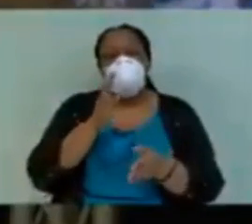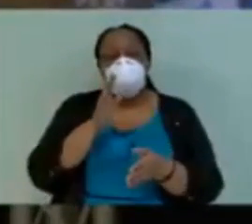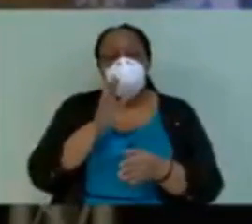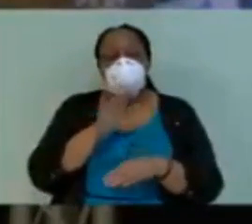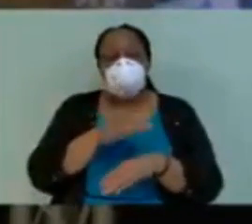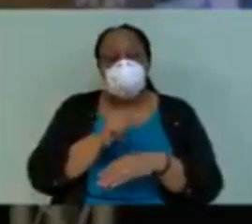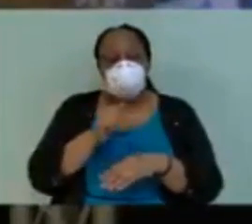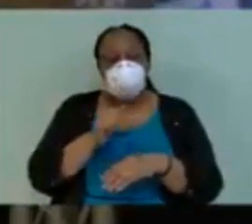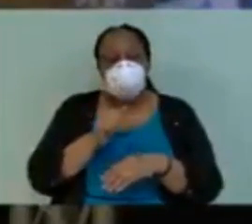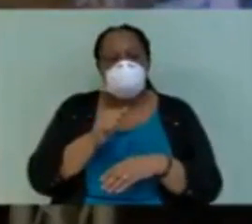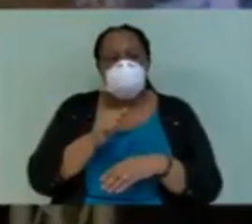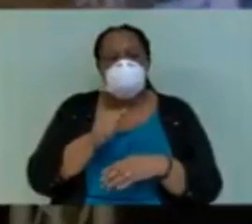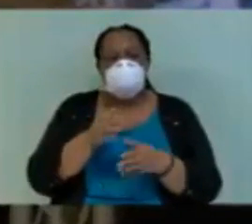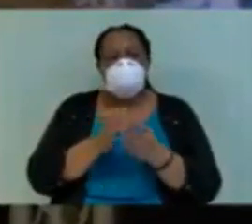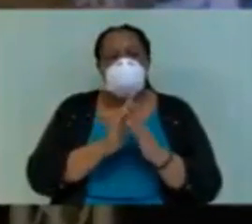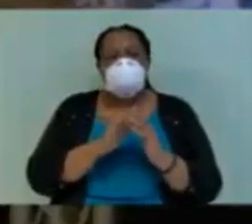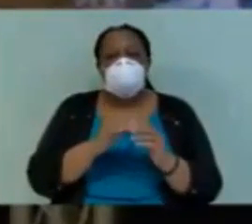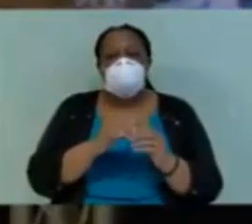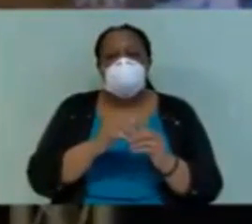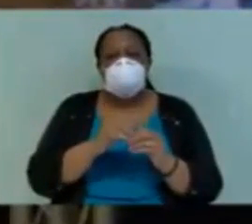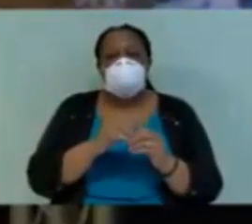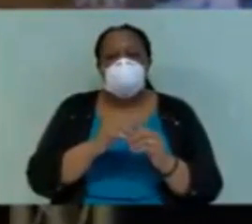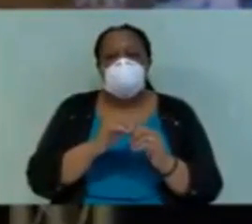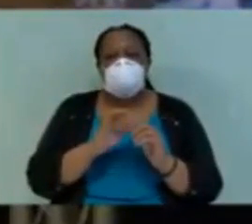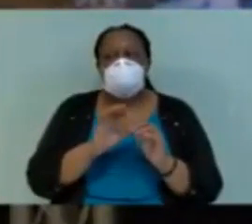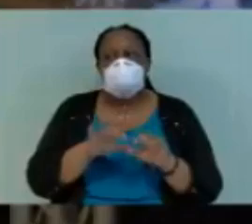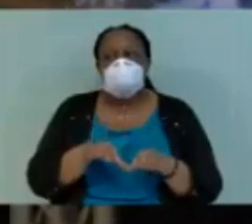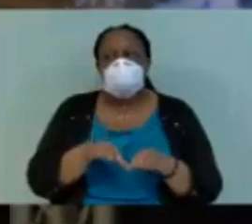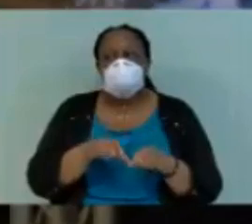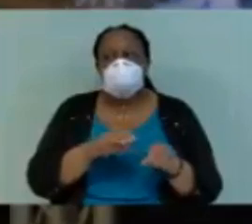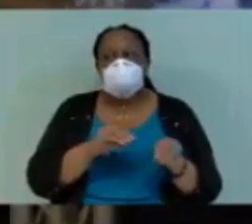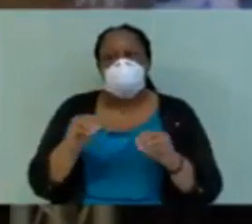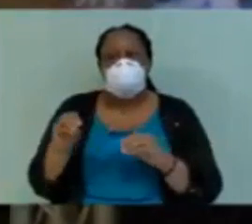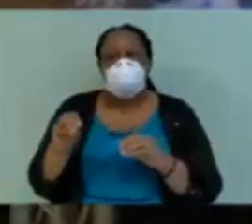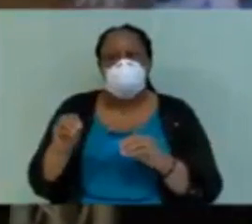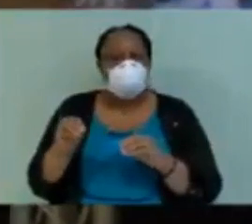911, 96 calls. NEOC,